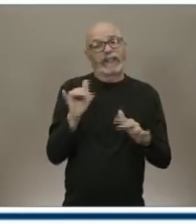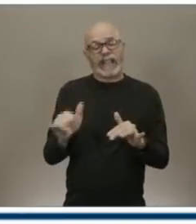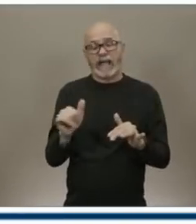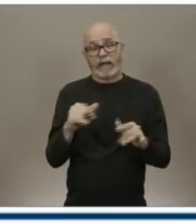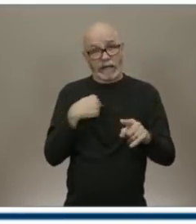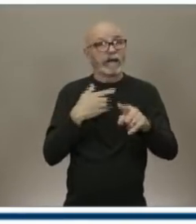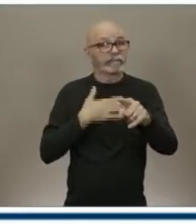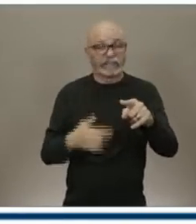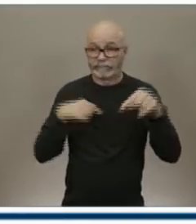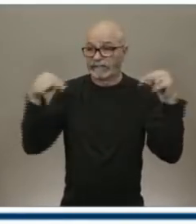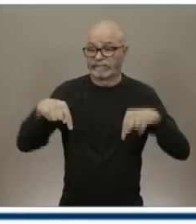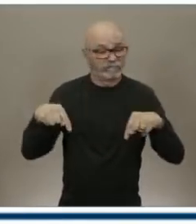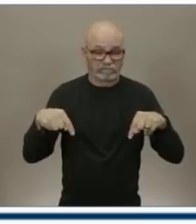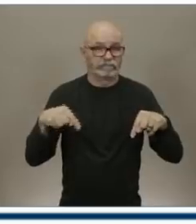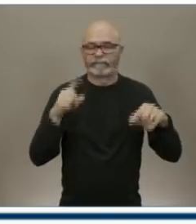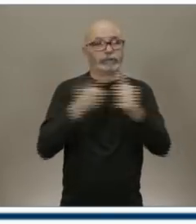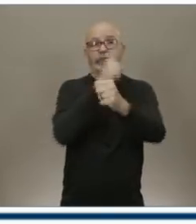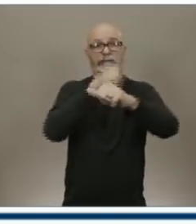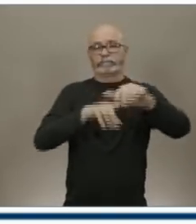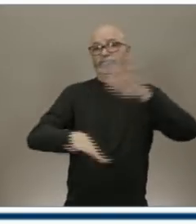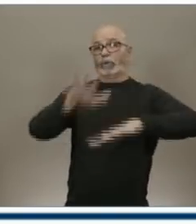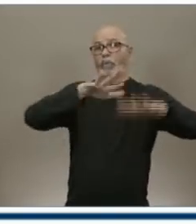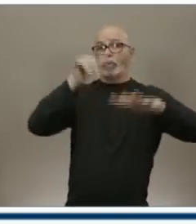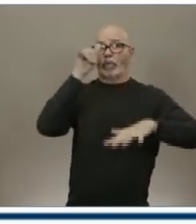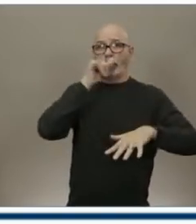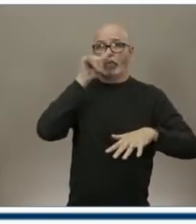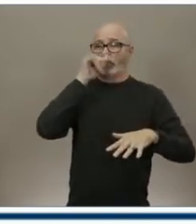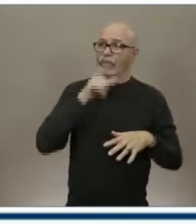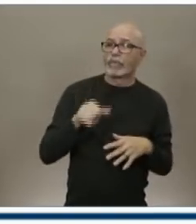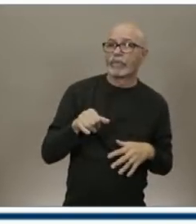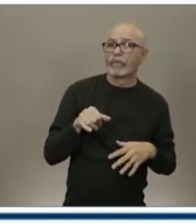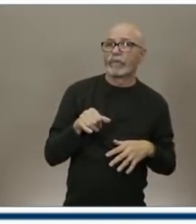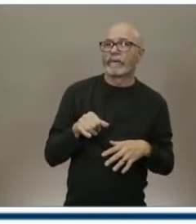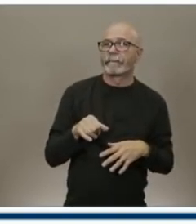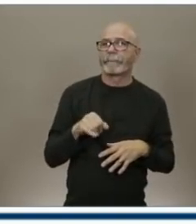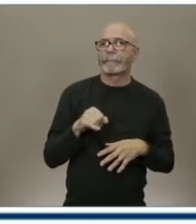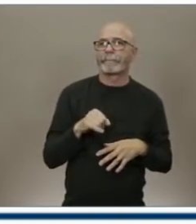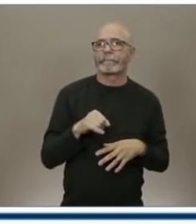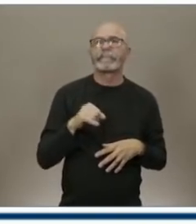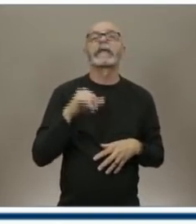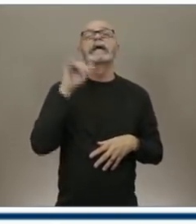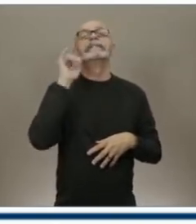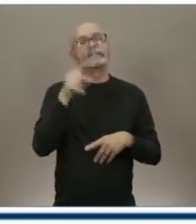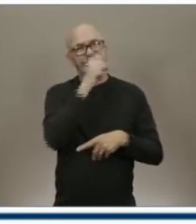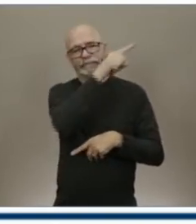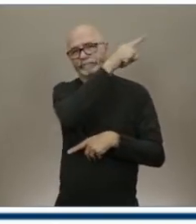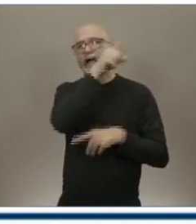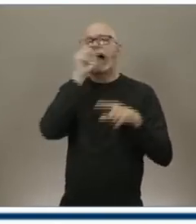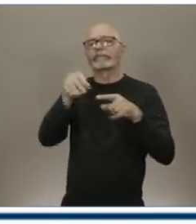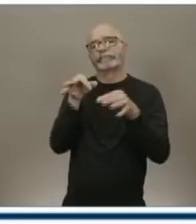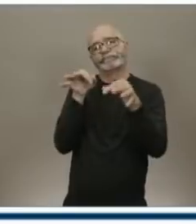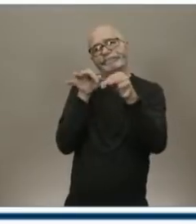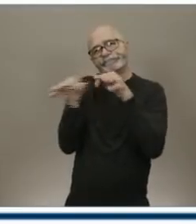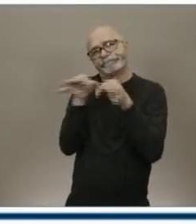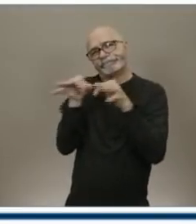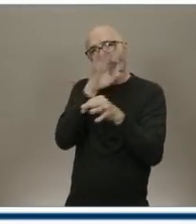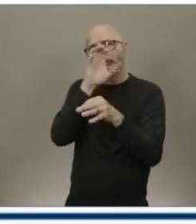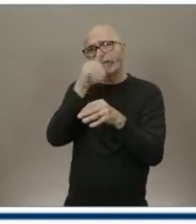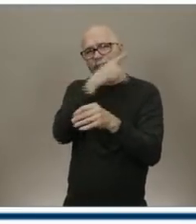see. And it is up to the RCMP to explain to the province and to the